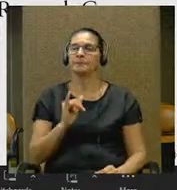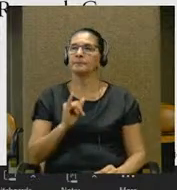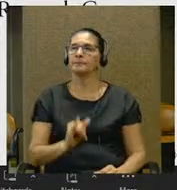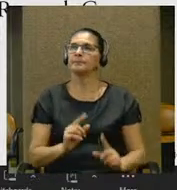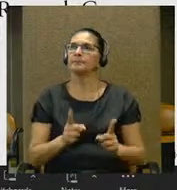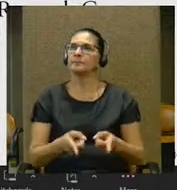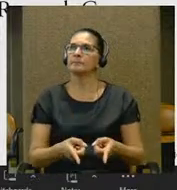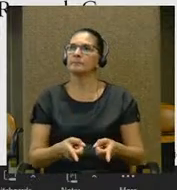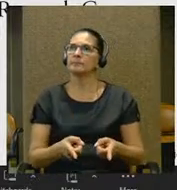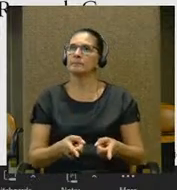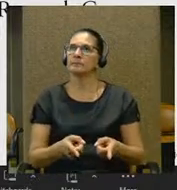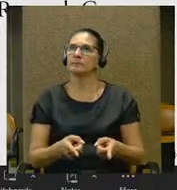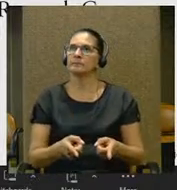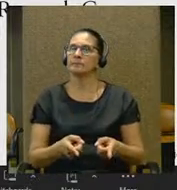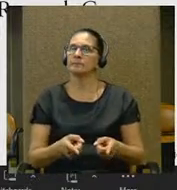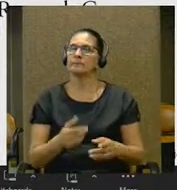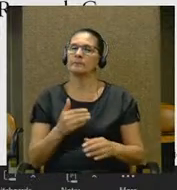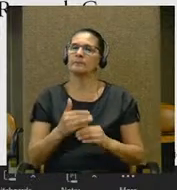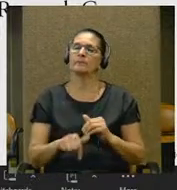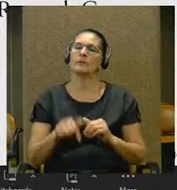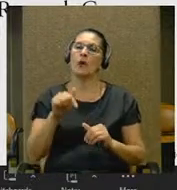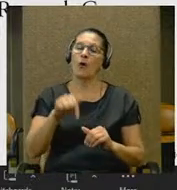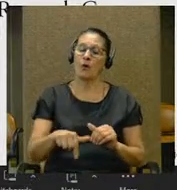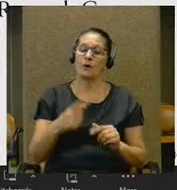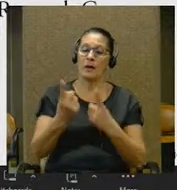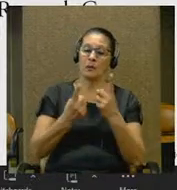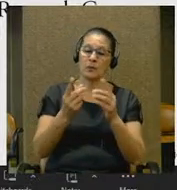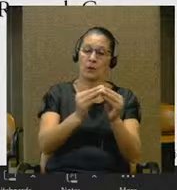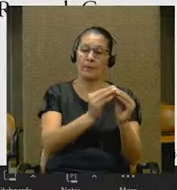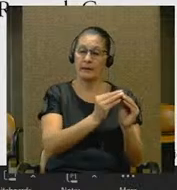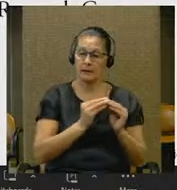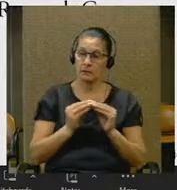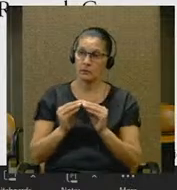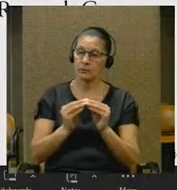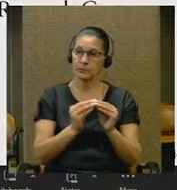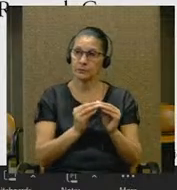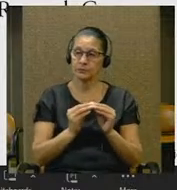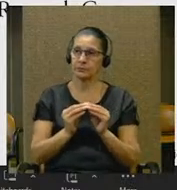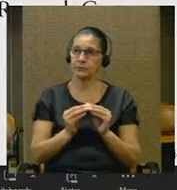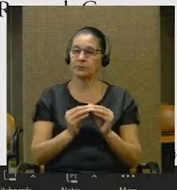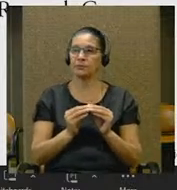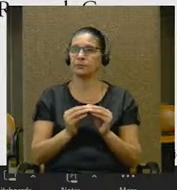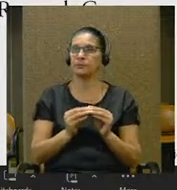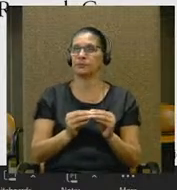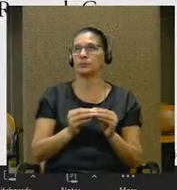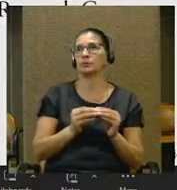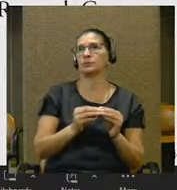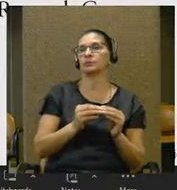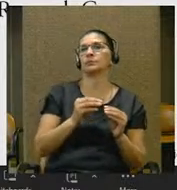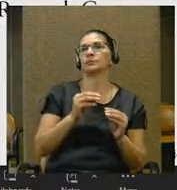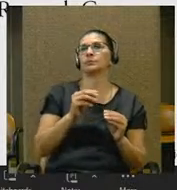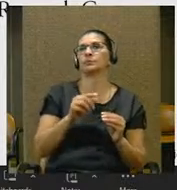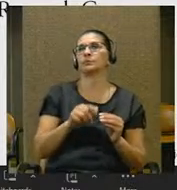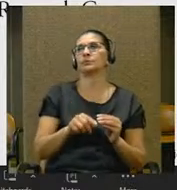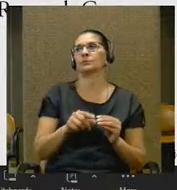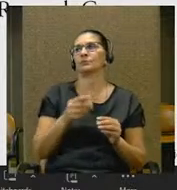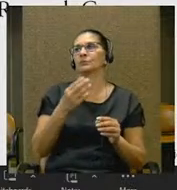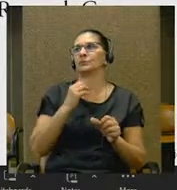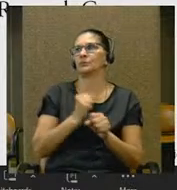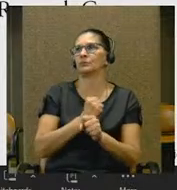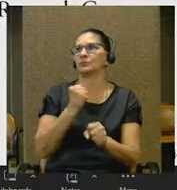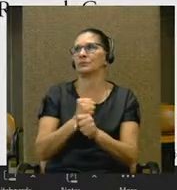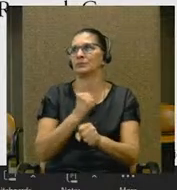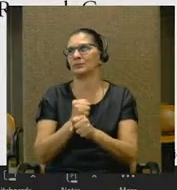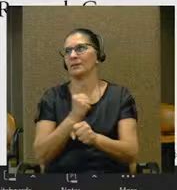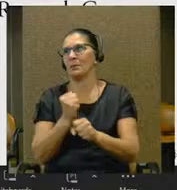later today from some of my colleagues, Mafalda Pardal and El Wadsworth, who work in our RAND Europe office. But I'd